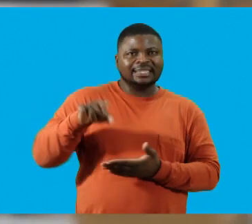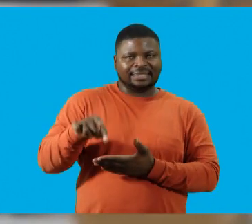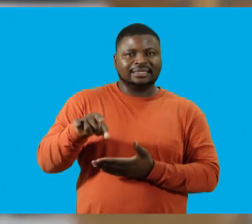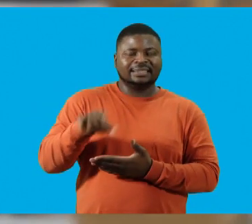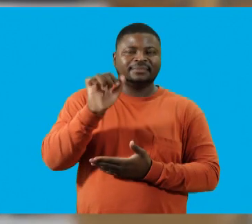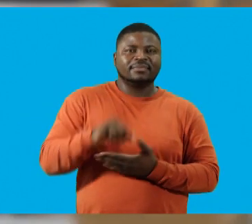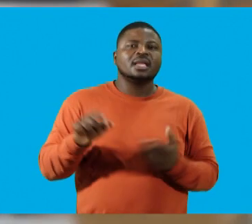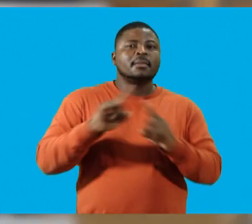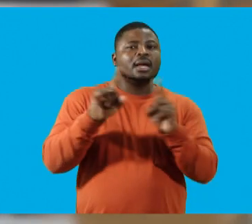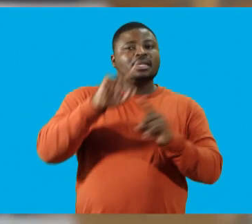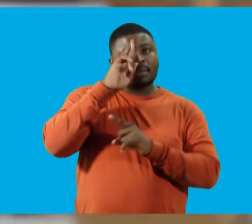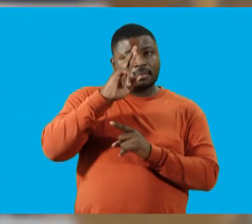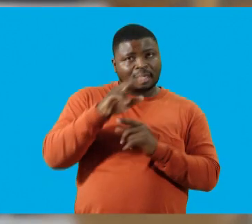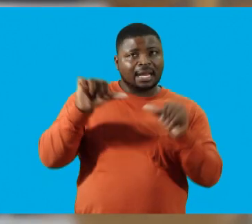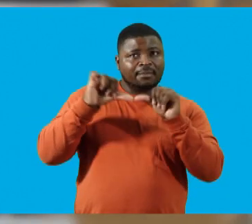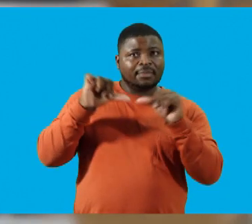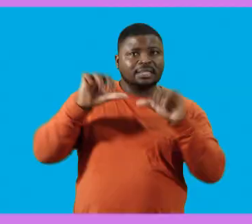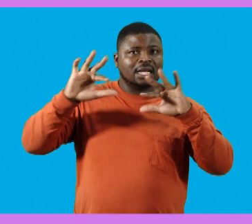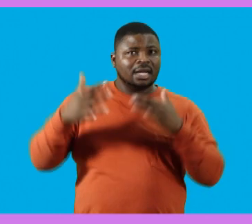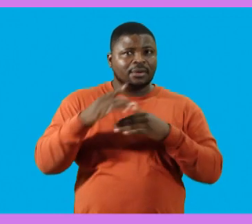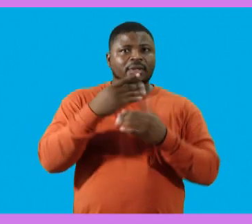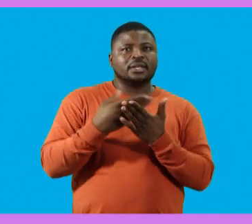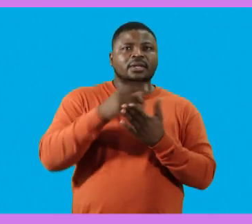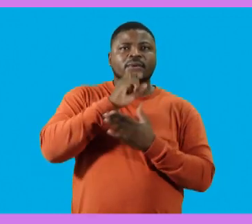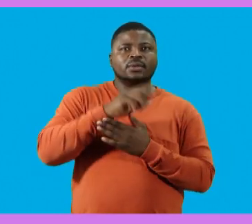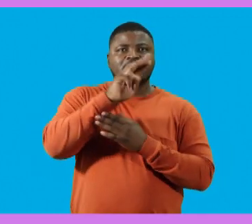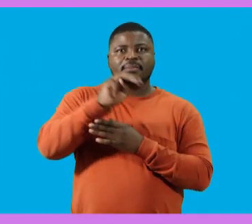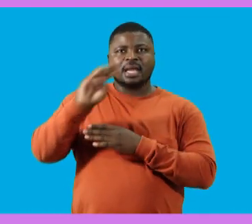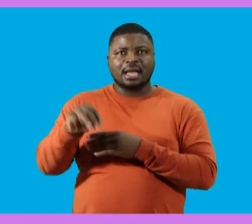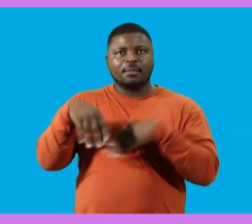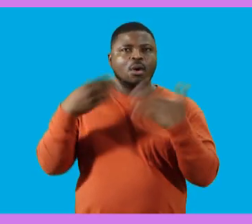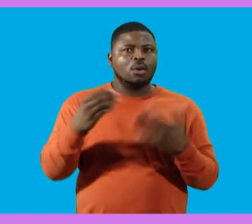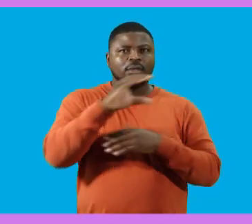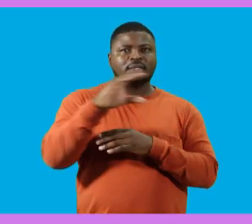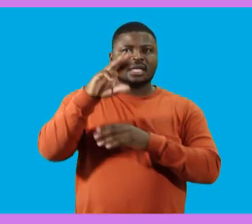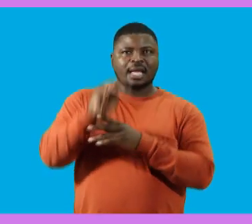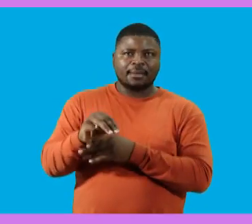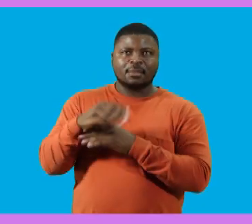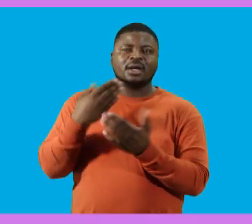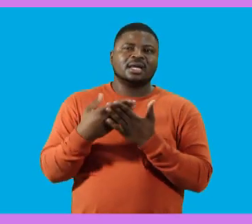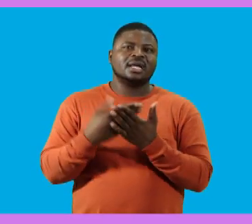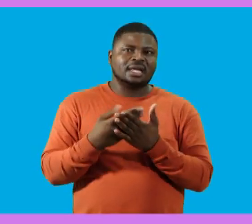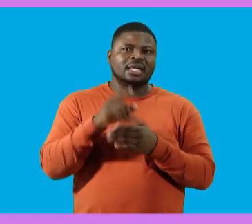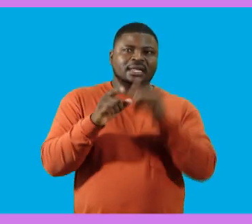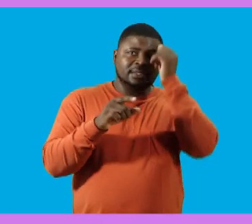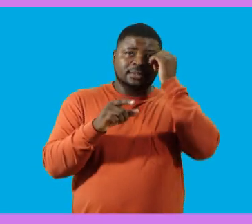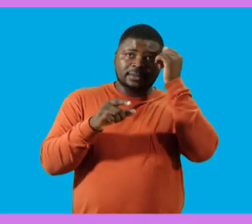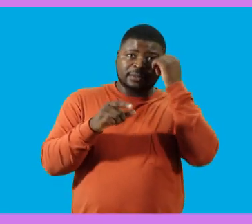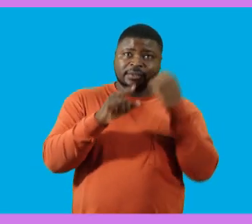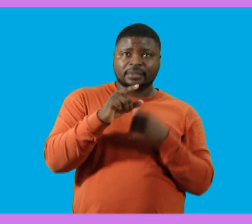area. It is typically measured in squared units. In mathematical literacy, we mainly